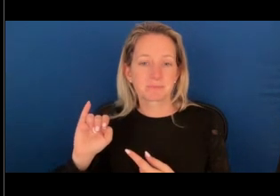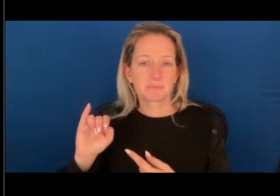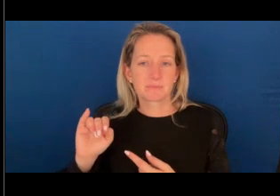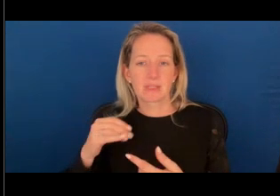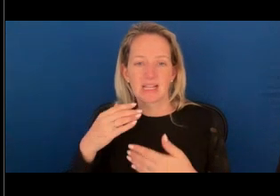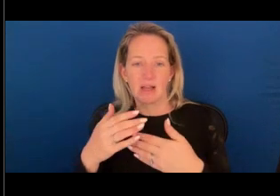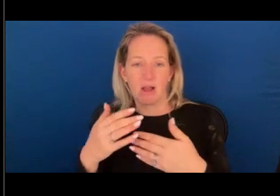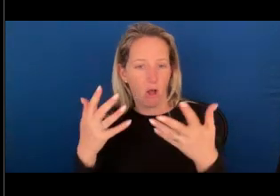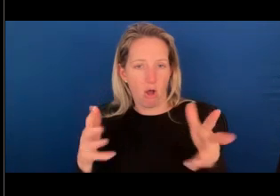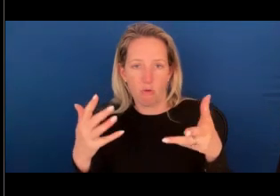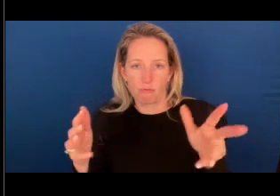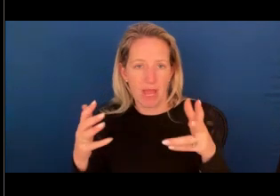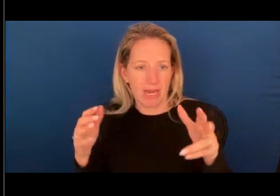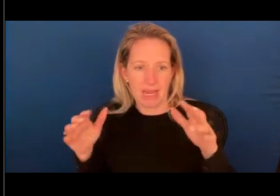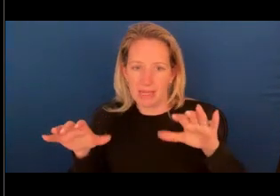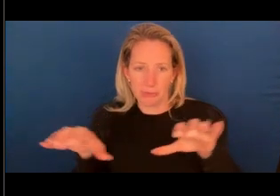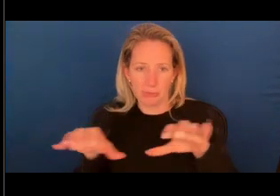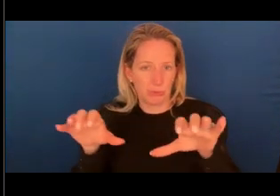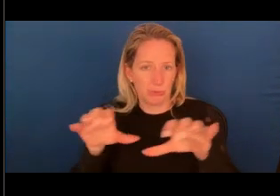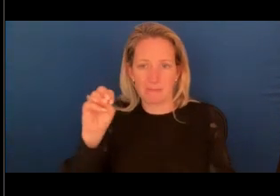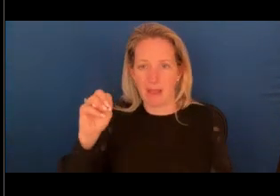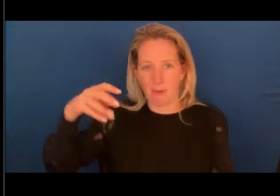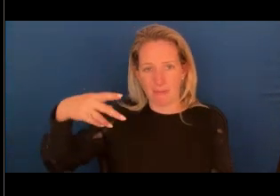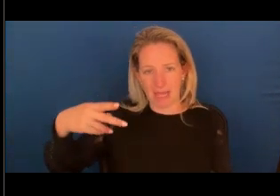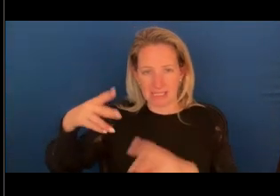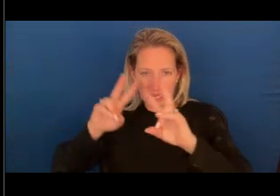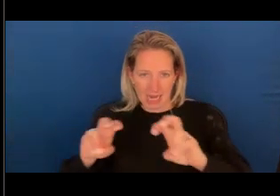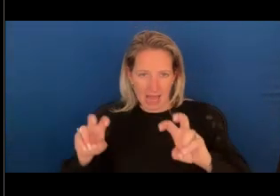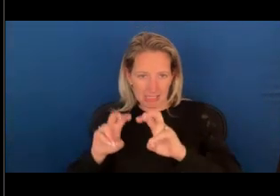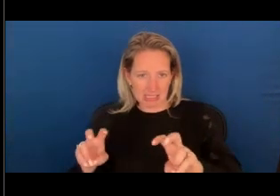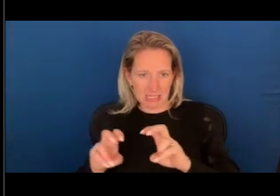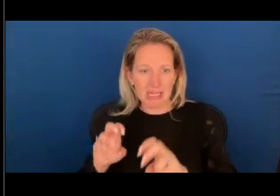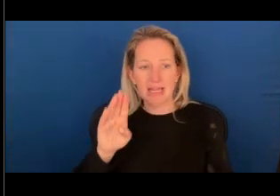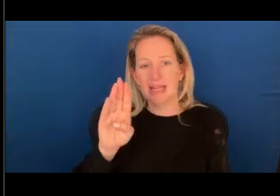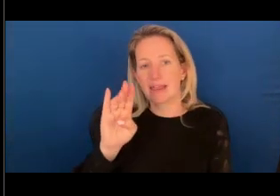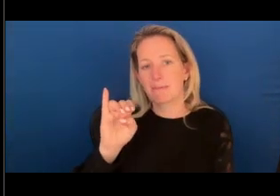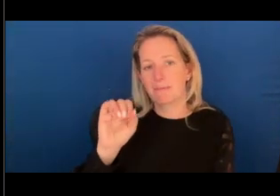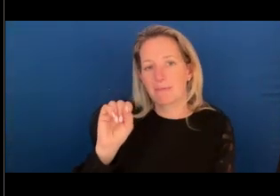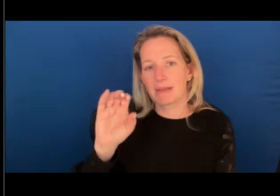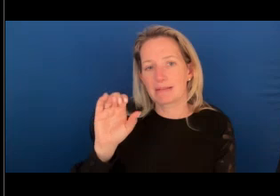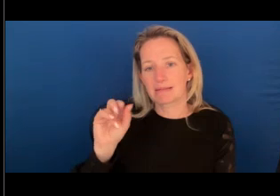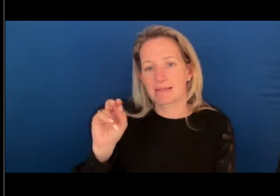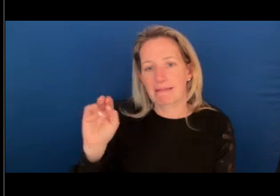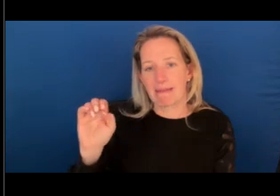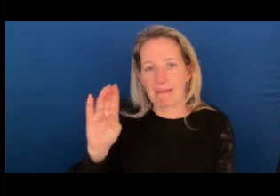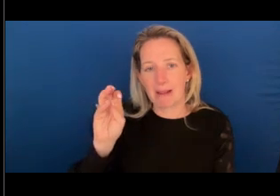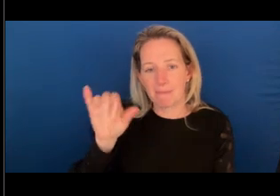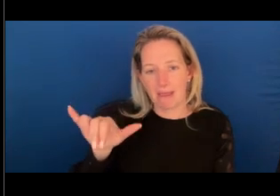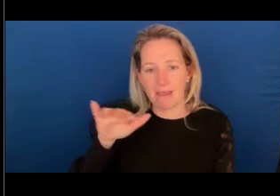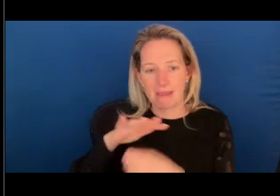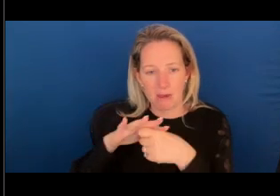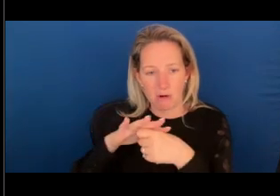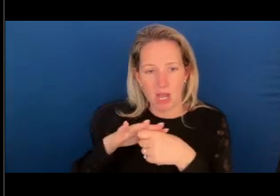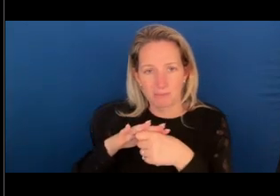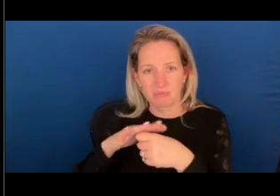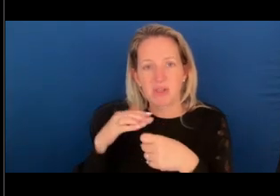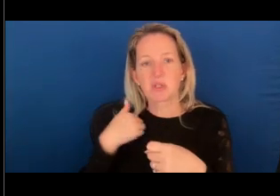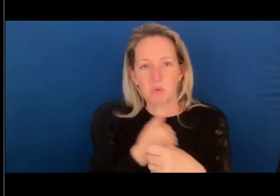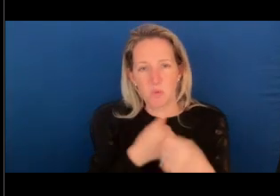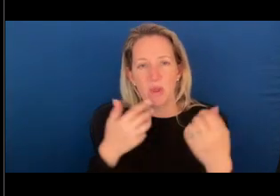they're already doing a microplastic analysis in the Biscayne Bay, so we are trying to complete that puzzle as well. So in terms of